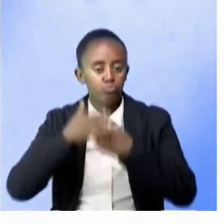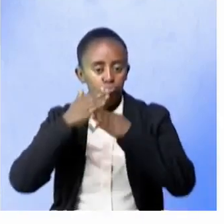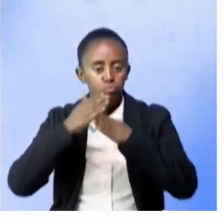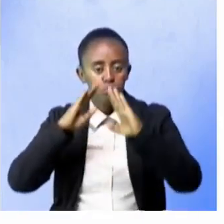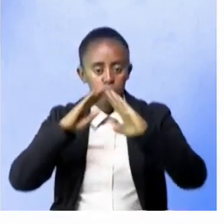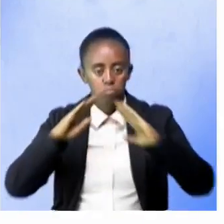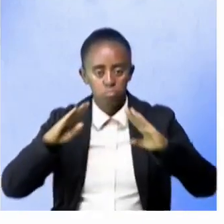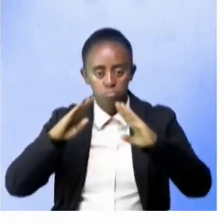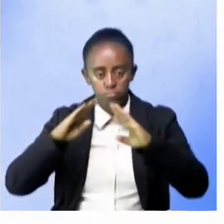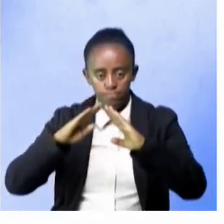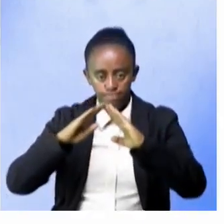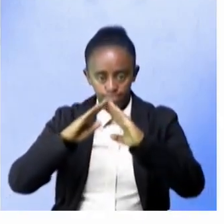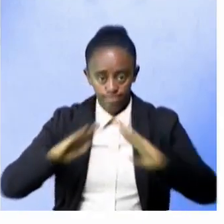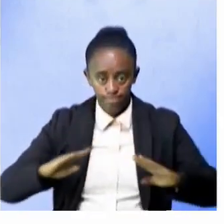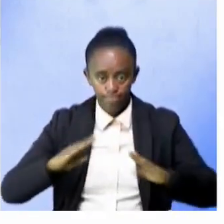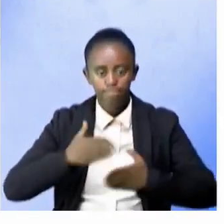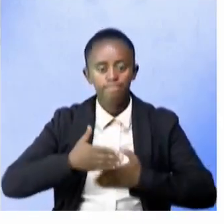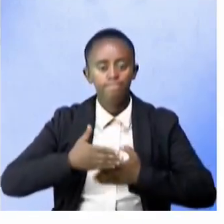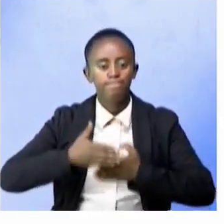Right?